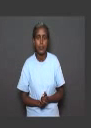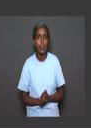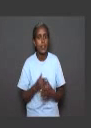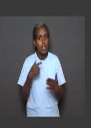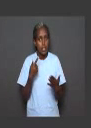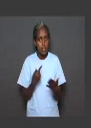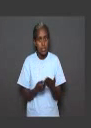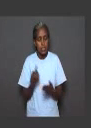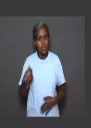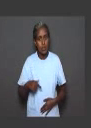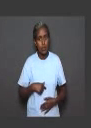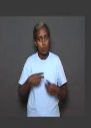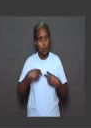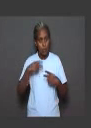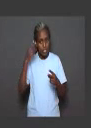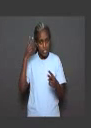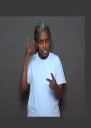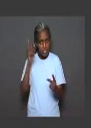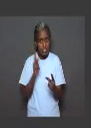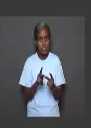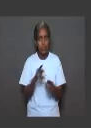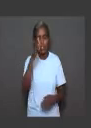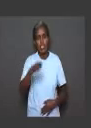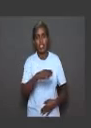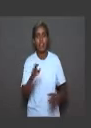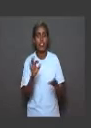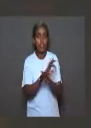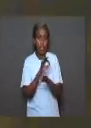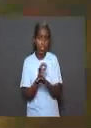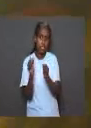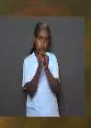There, we have successfully graphed a function together.